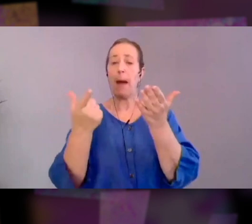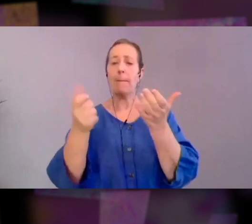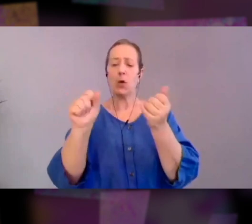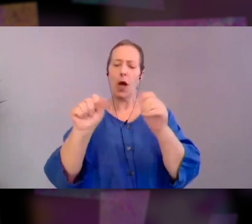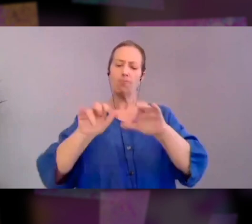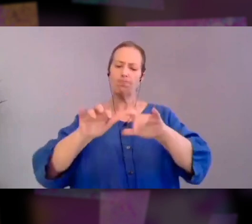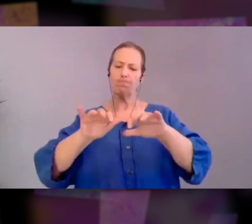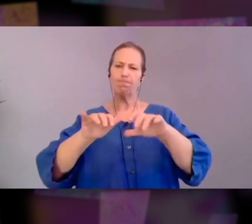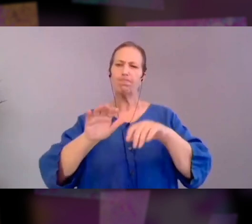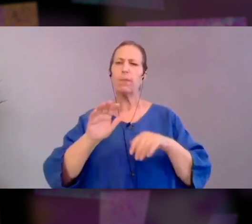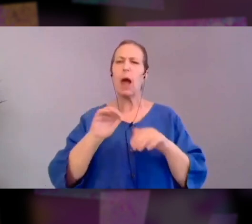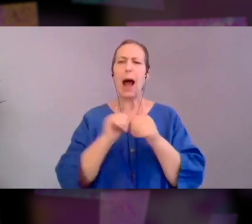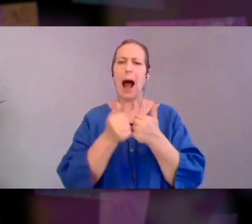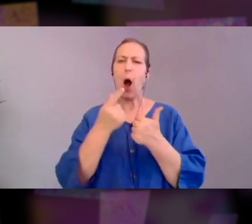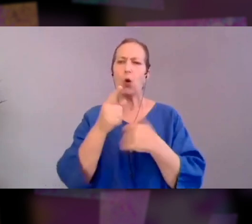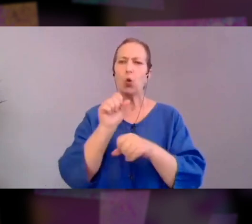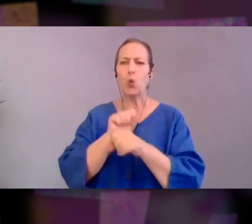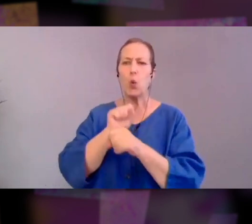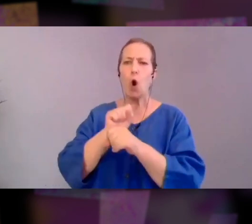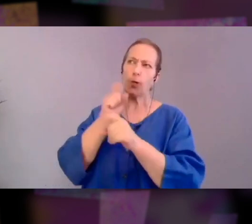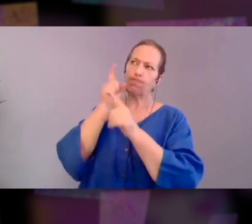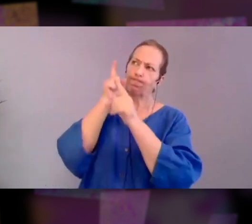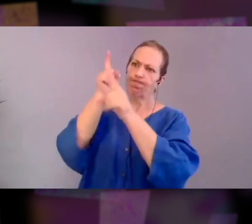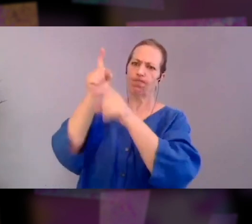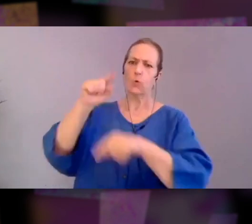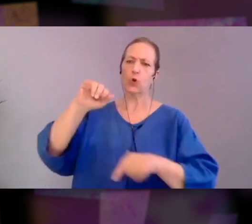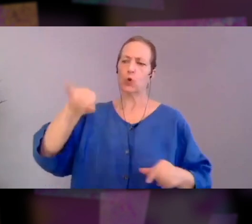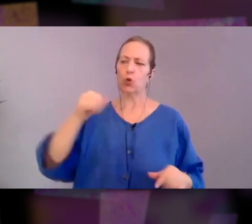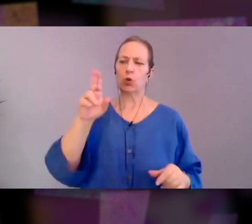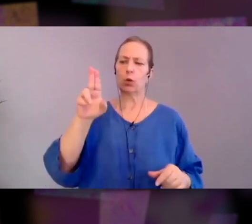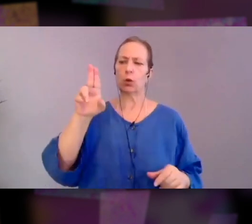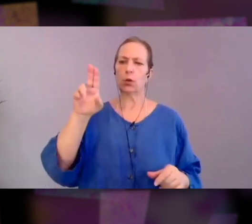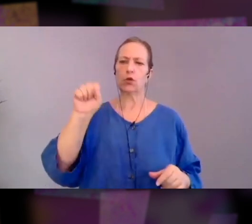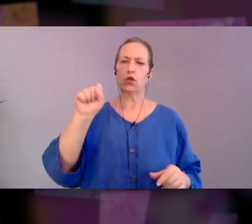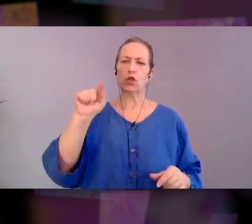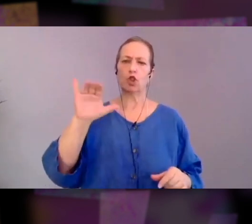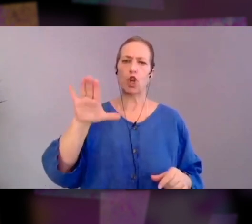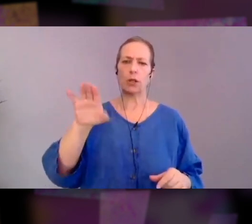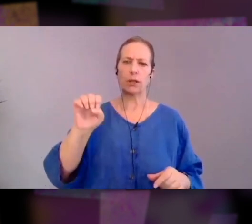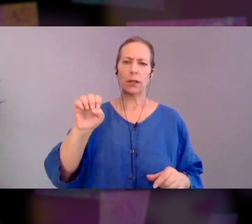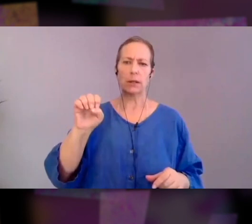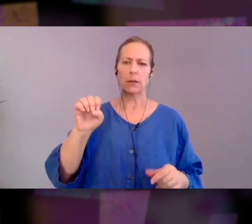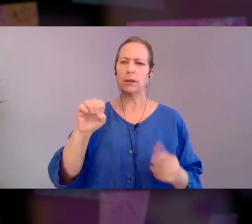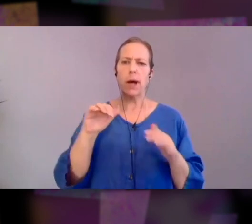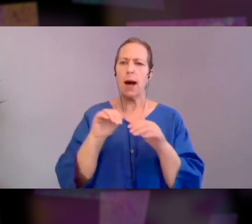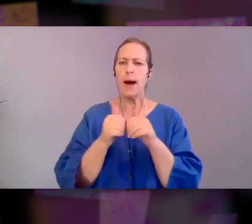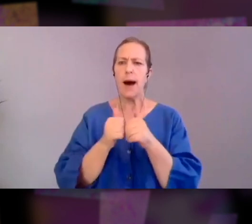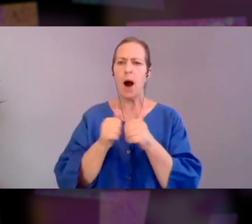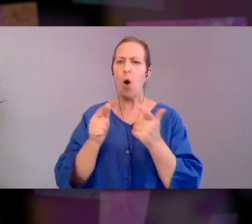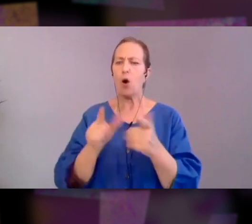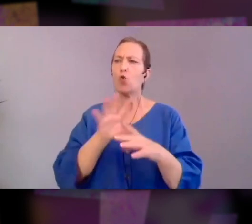this time of disruption and our evolving ways of working and gathering.